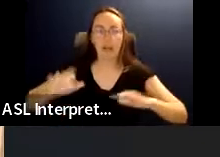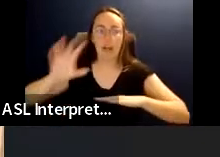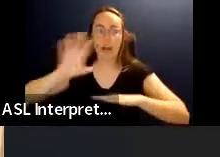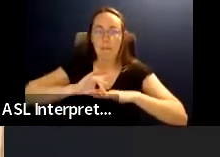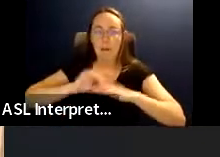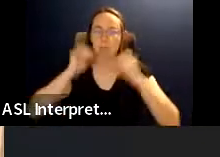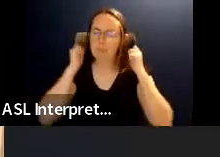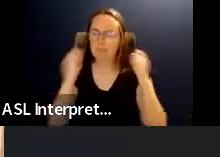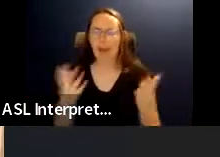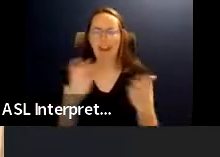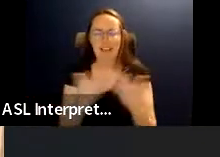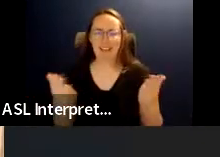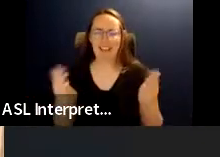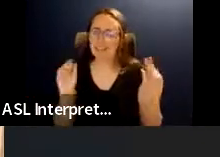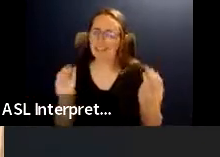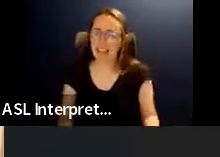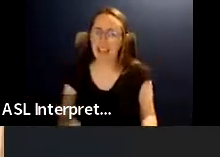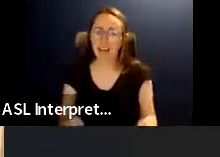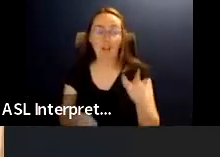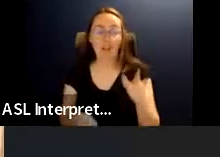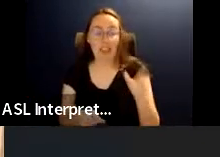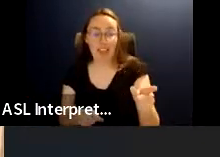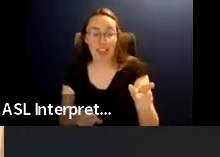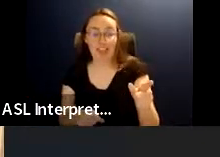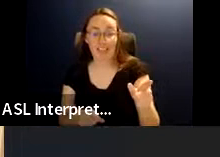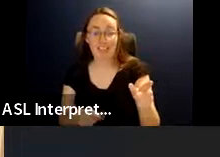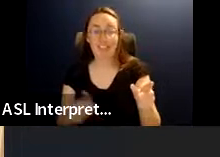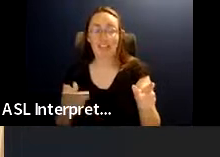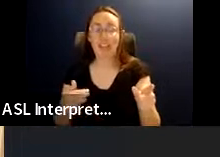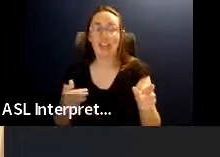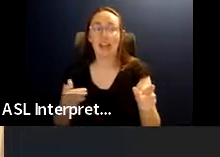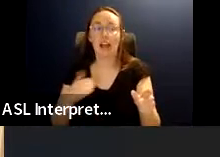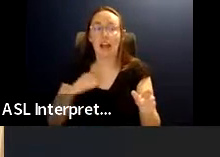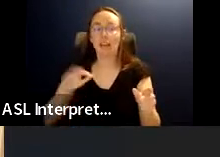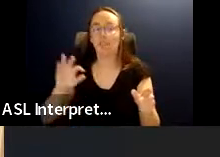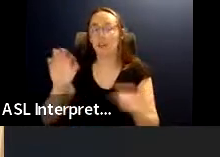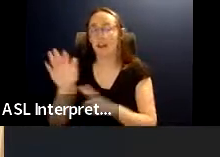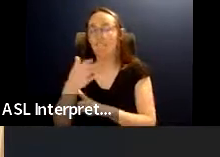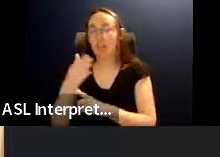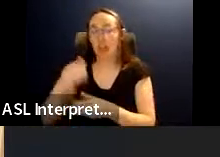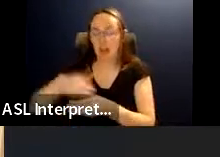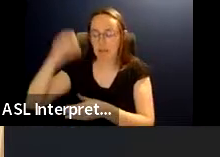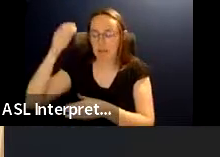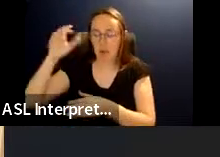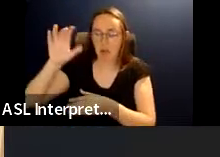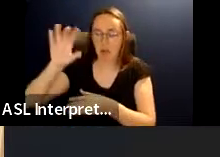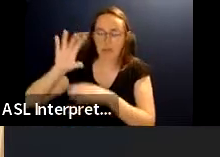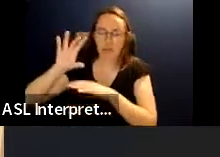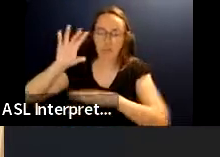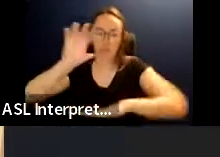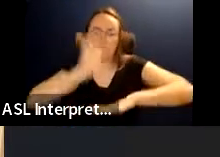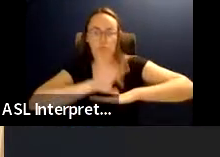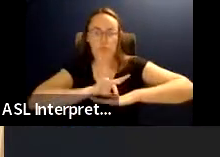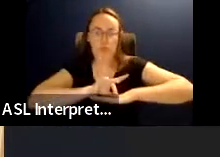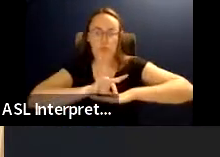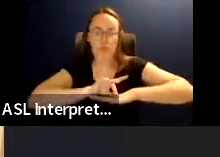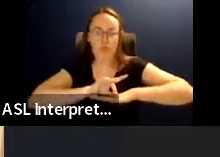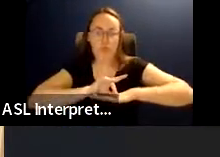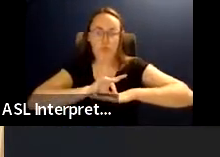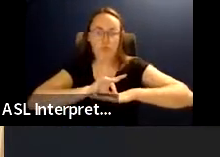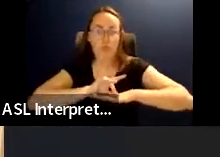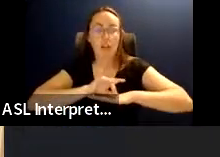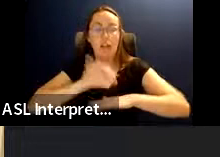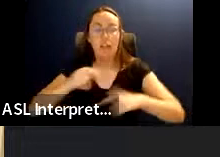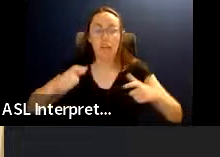In this picture, I have an upside down flagpole bracket on top of the plastic plate. When you push on the plastic